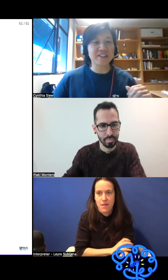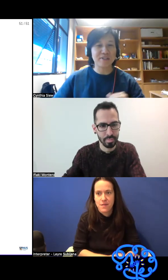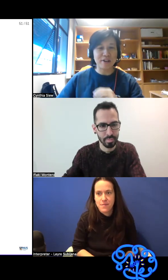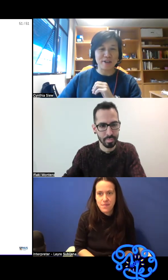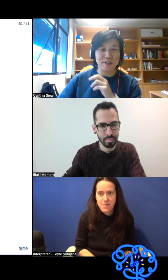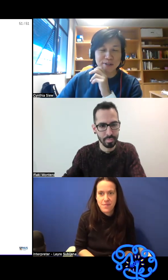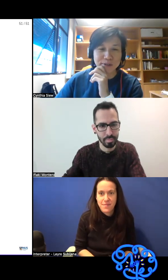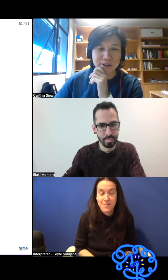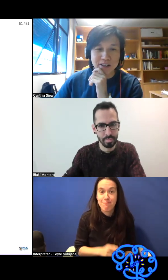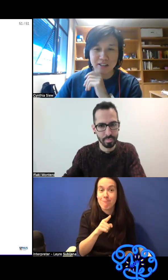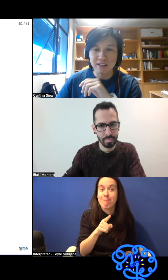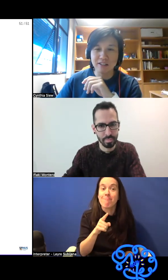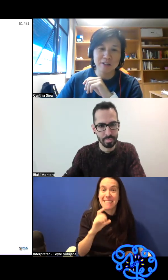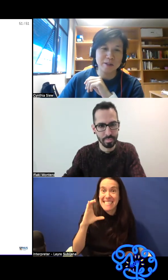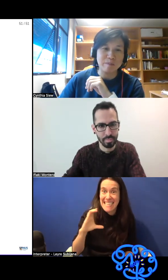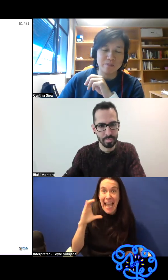Yeah, that's a great question. So